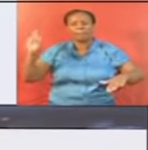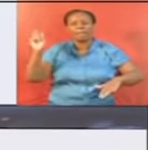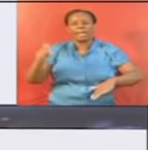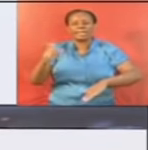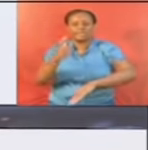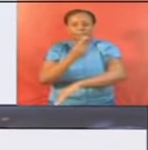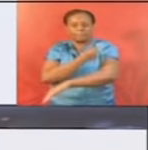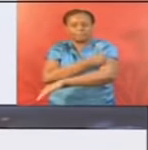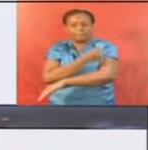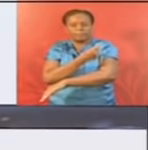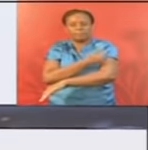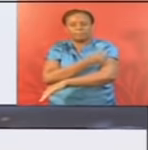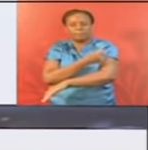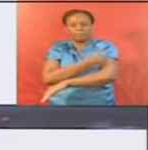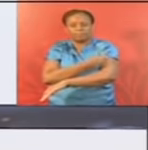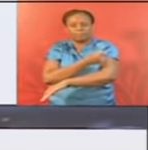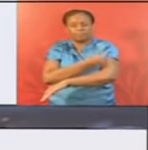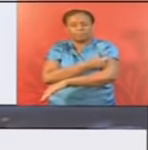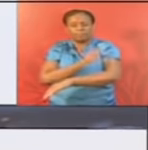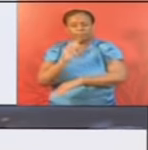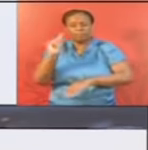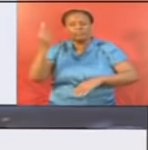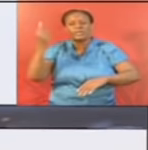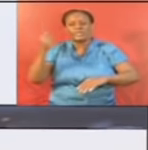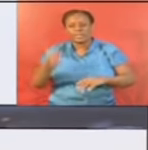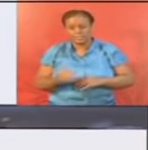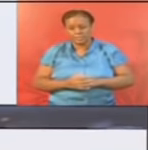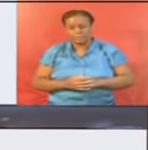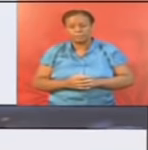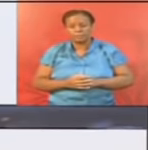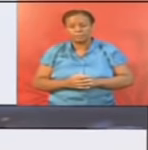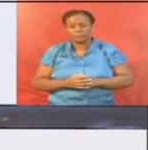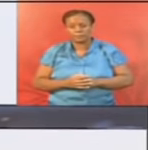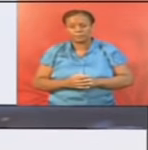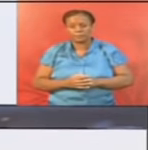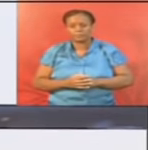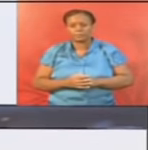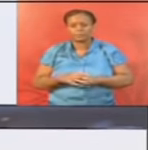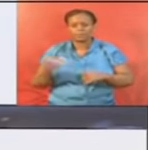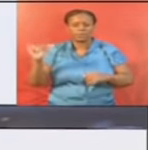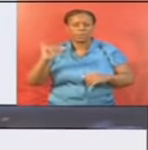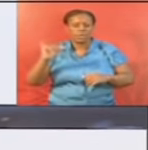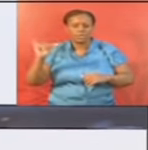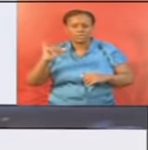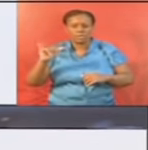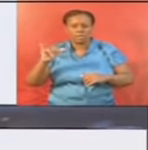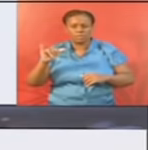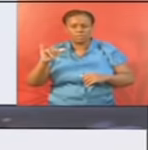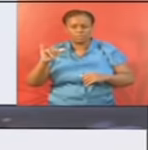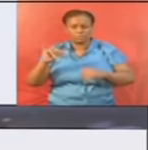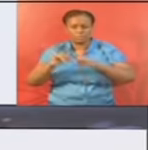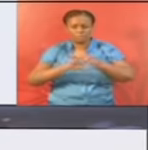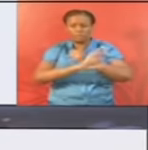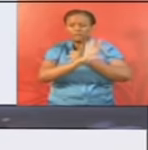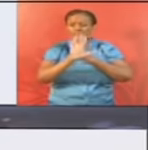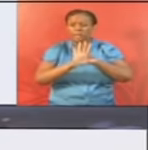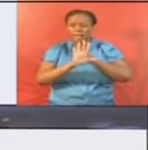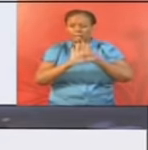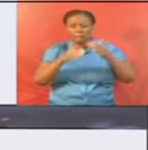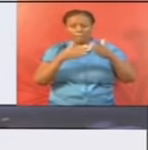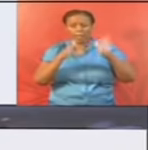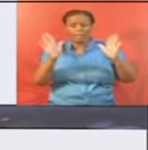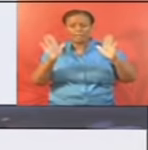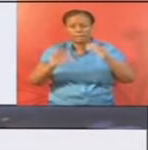out uninterrupted while maintaining the safety of both the public and staff. These include